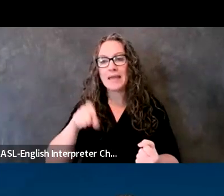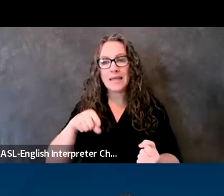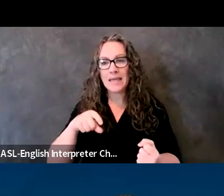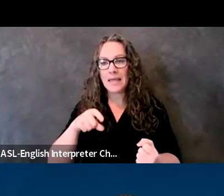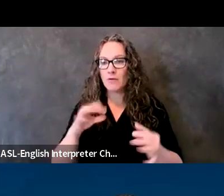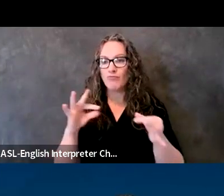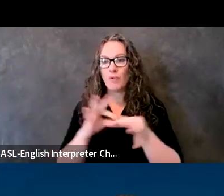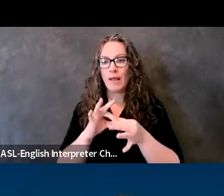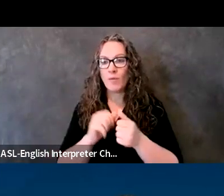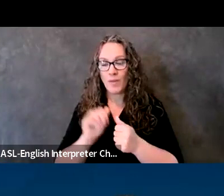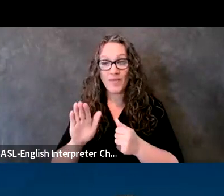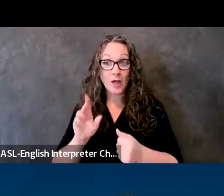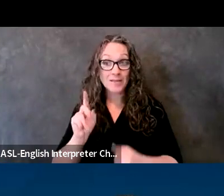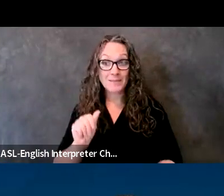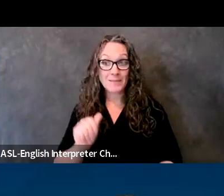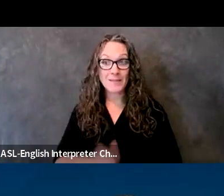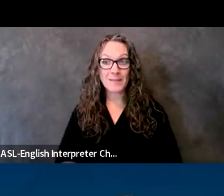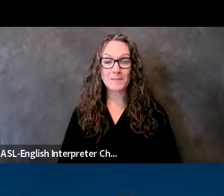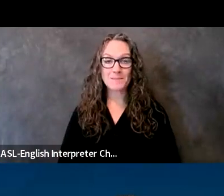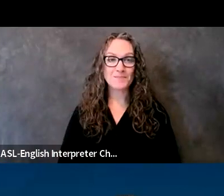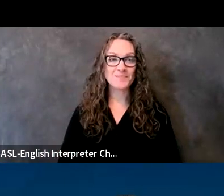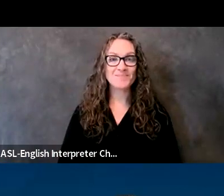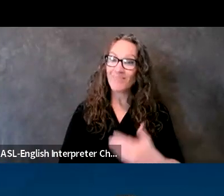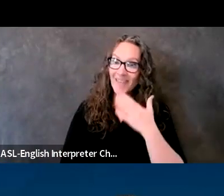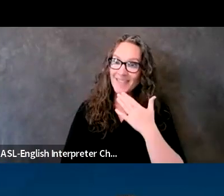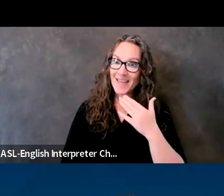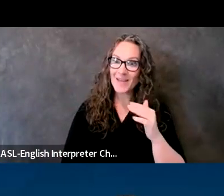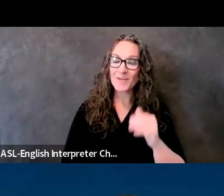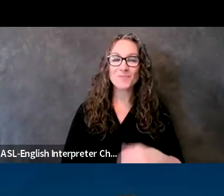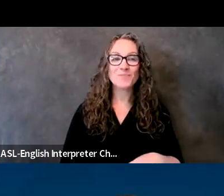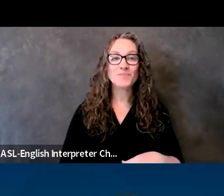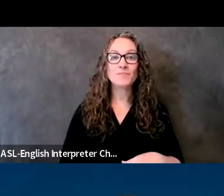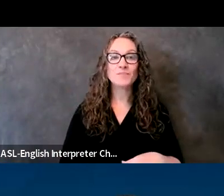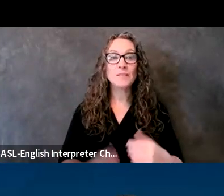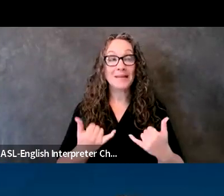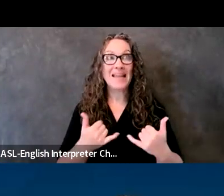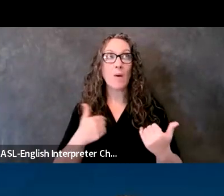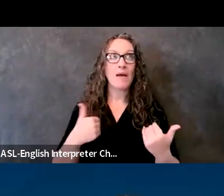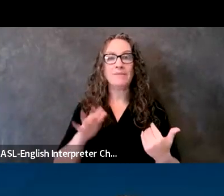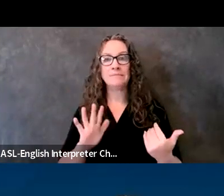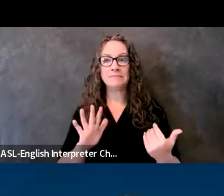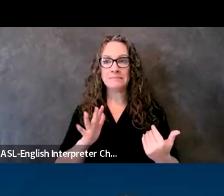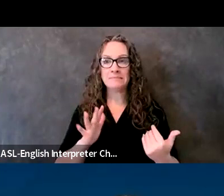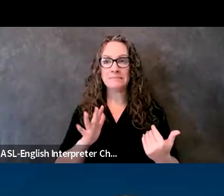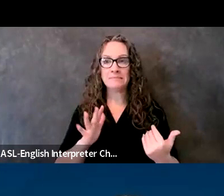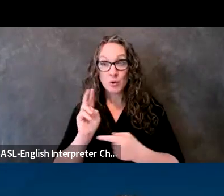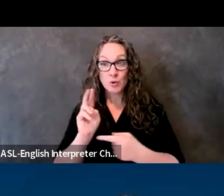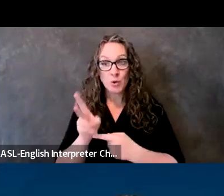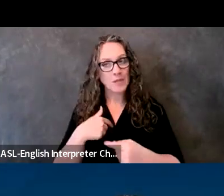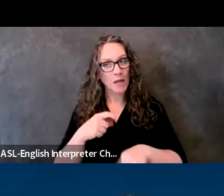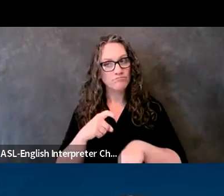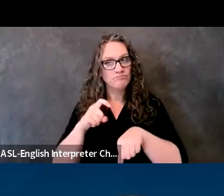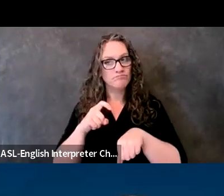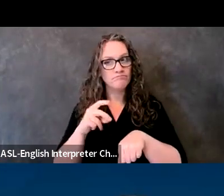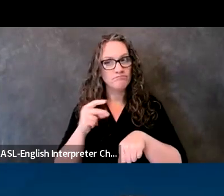their disability. Thank you, Sina. Now we are about 2 minutes and I am punctual. I try to be